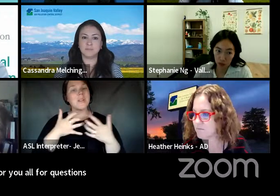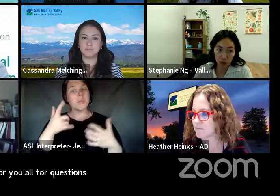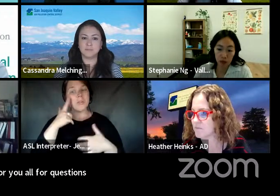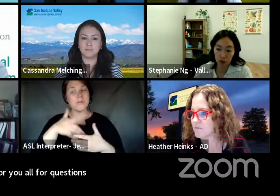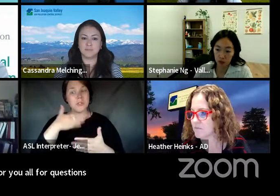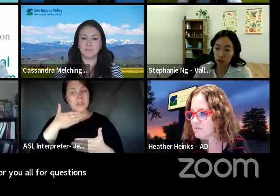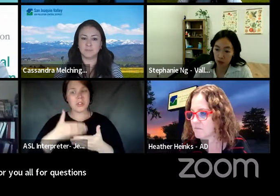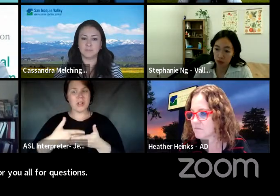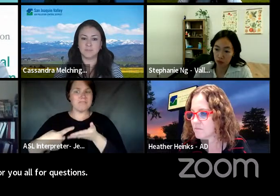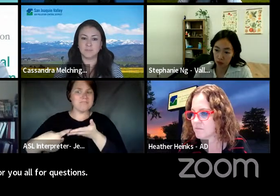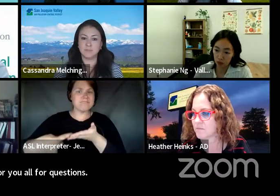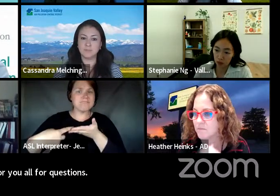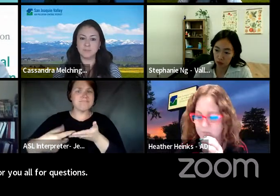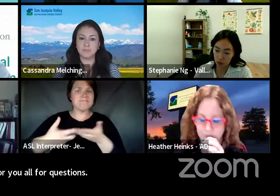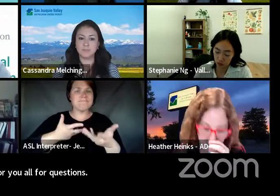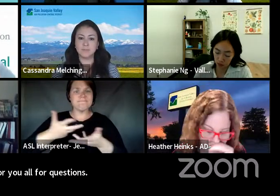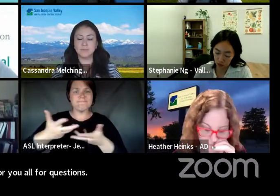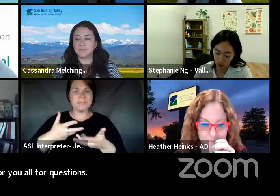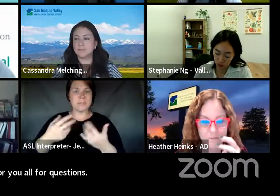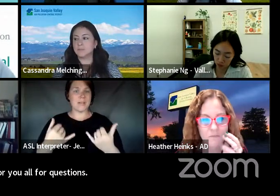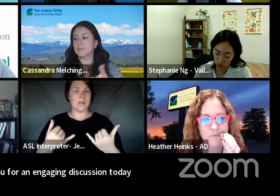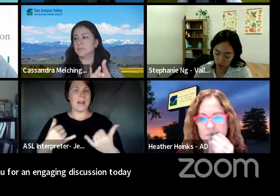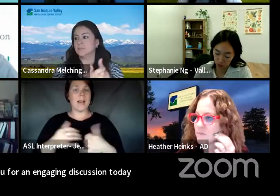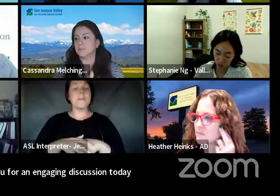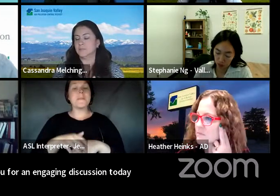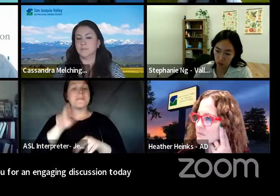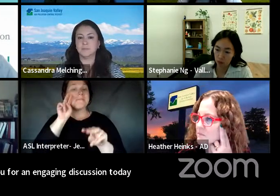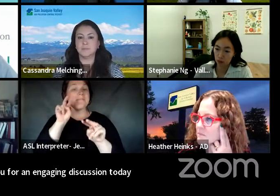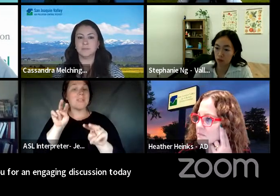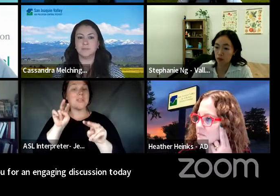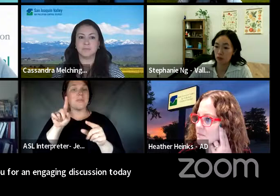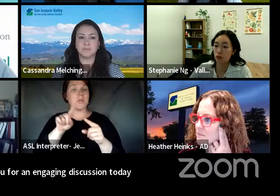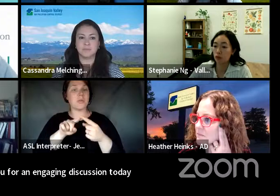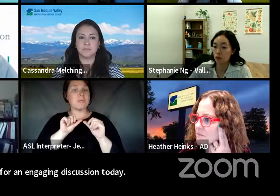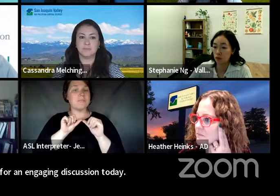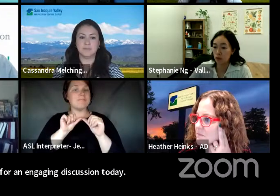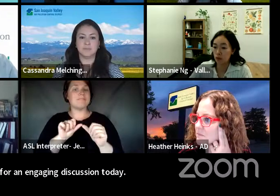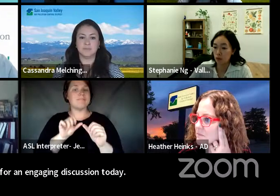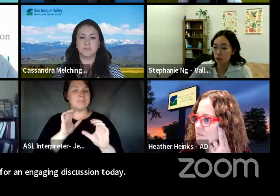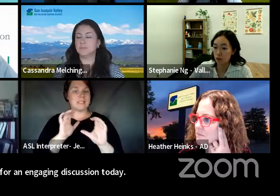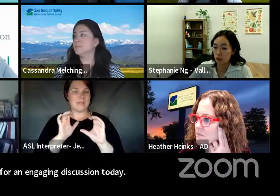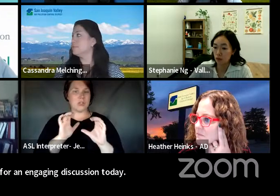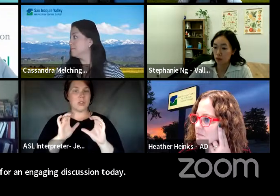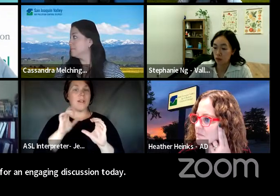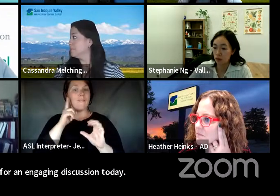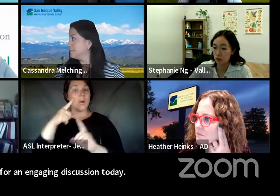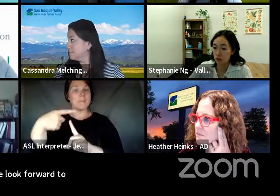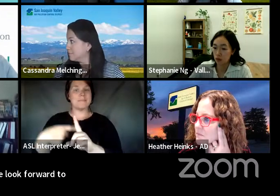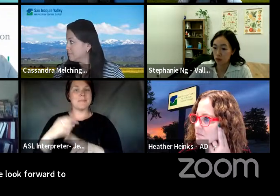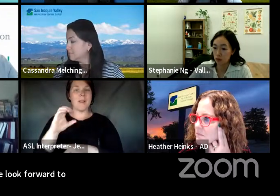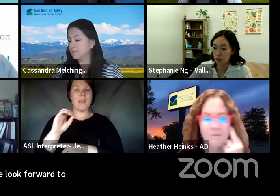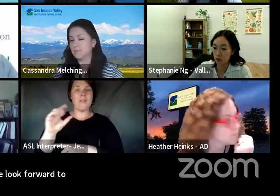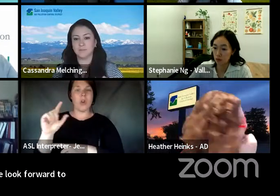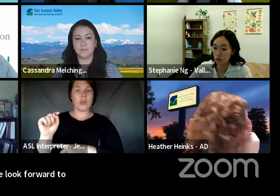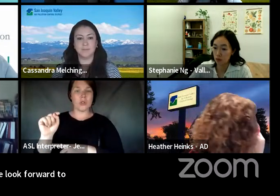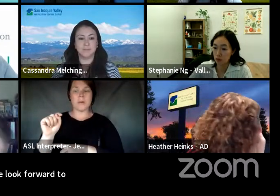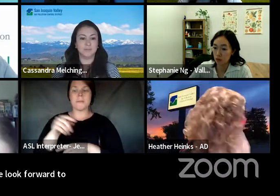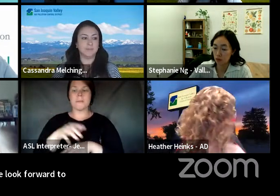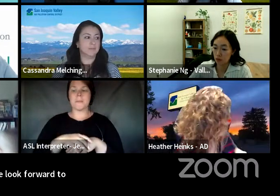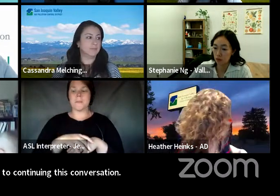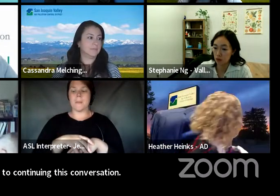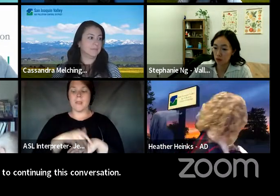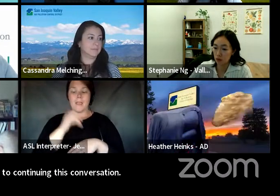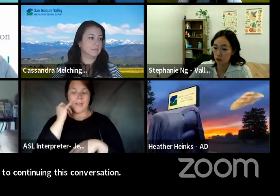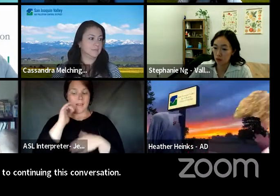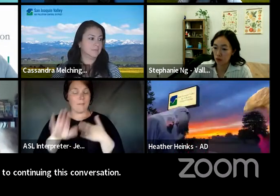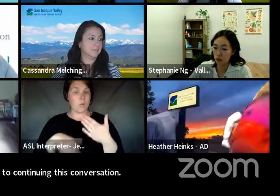engaging discussion today, and we look forward to continue this conversation for October. And yeah, if you all want